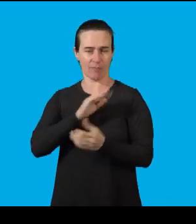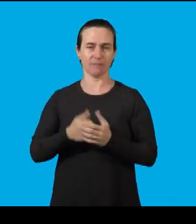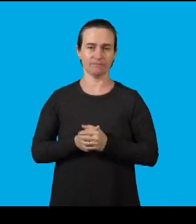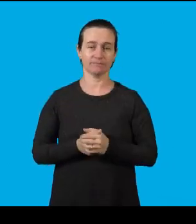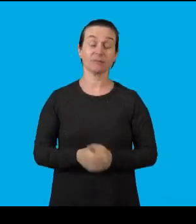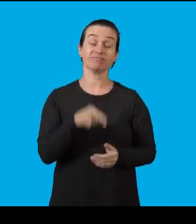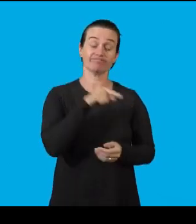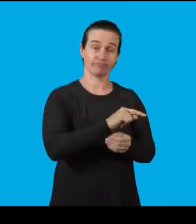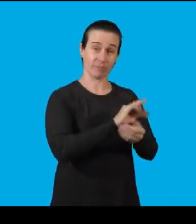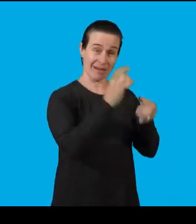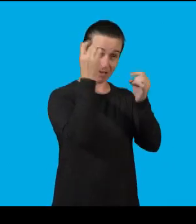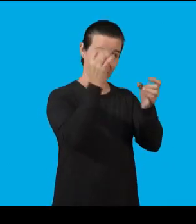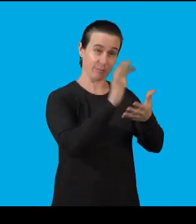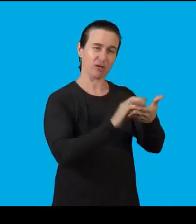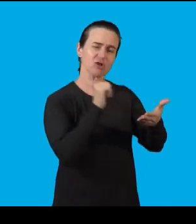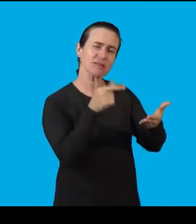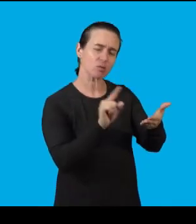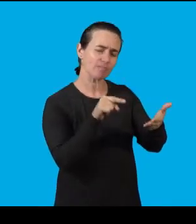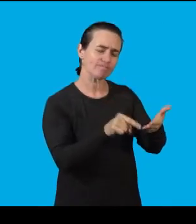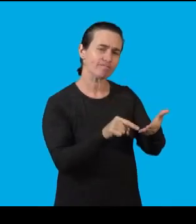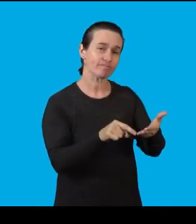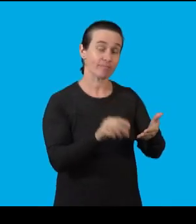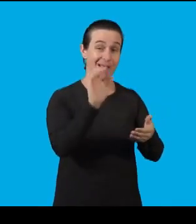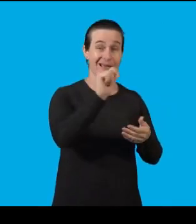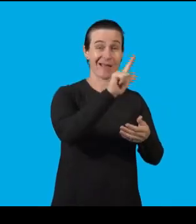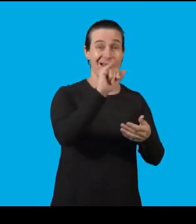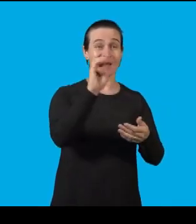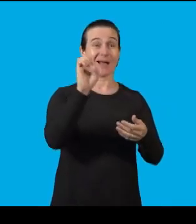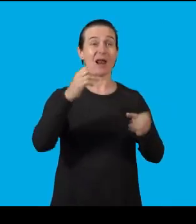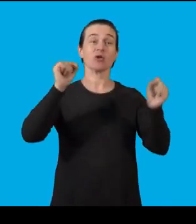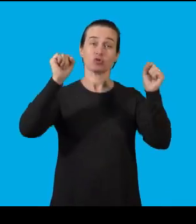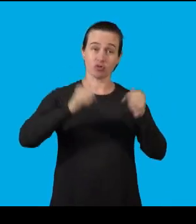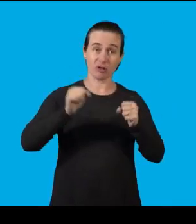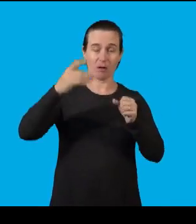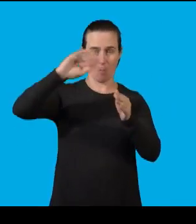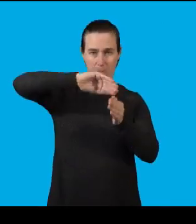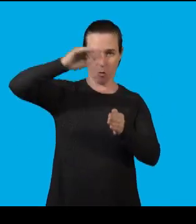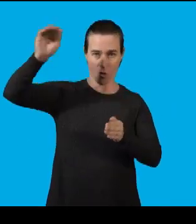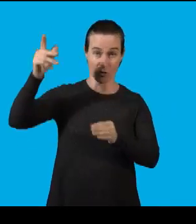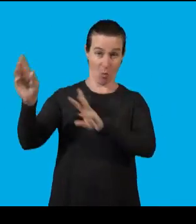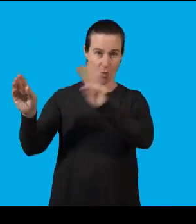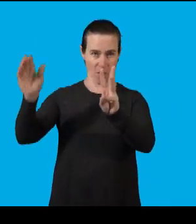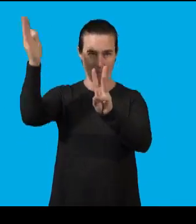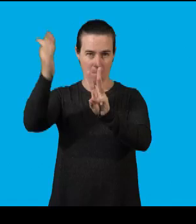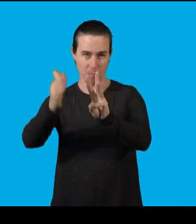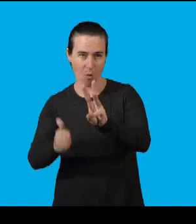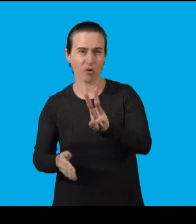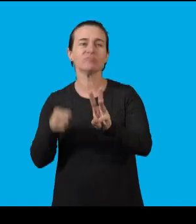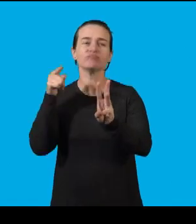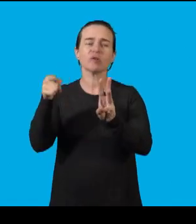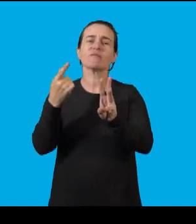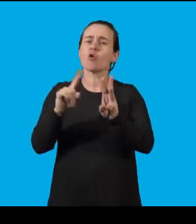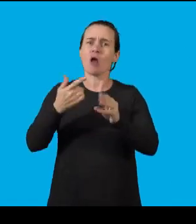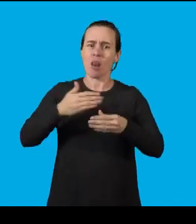again and the actual source. It says, the Allies agreed on a border in the west. A temporary line for the east was to be